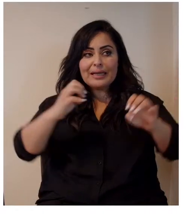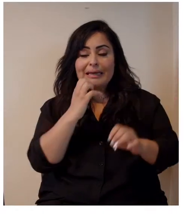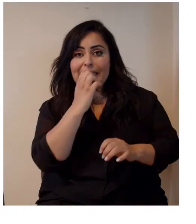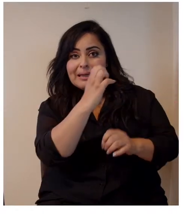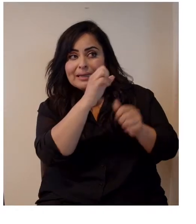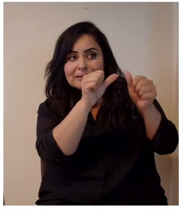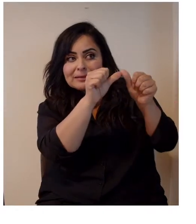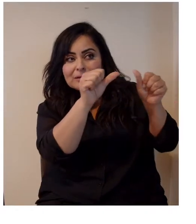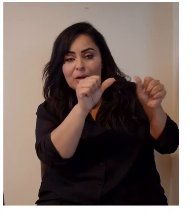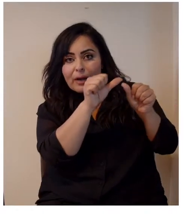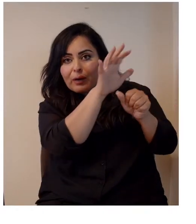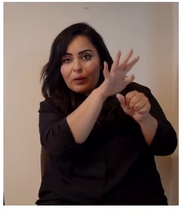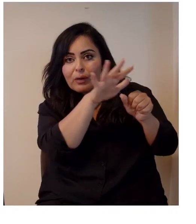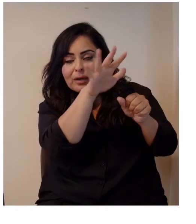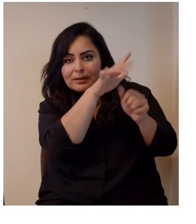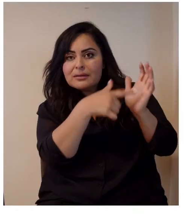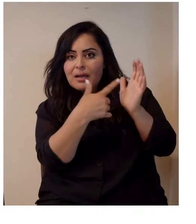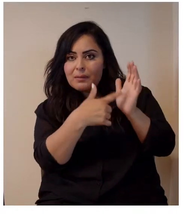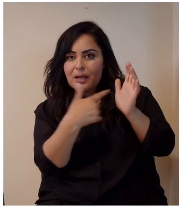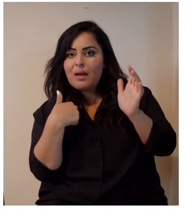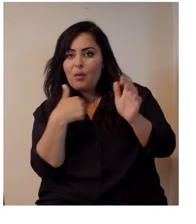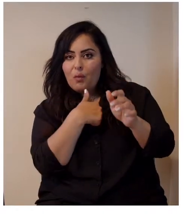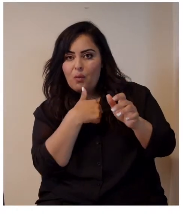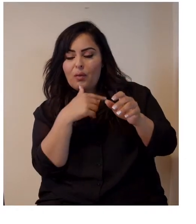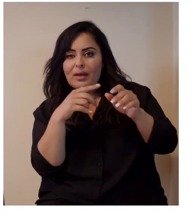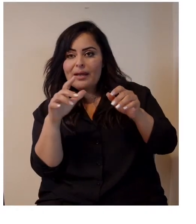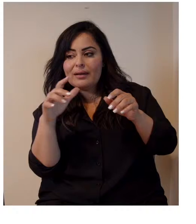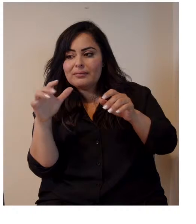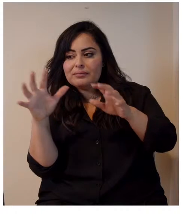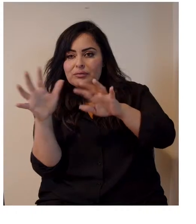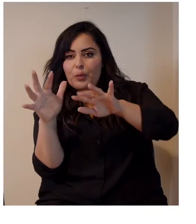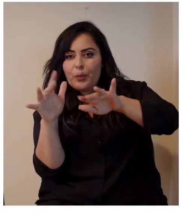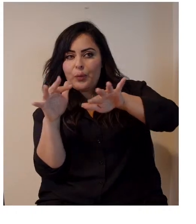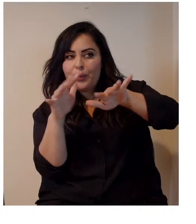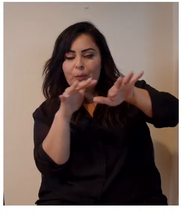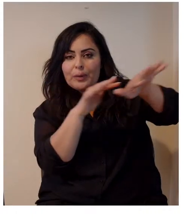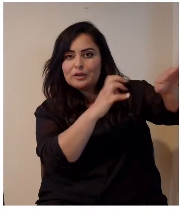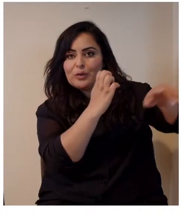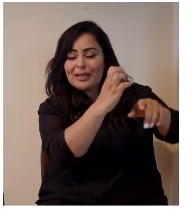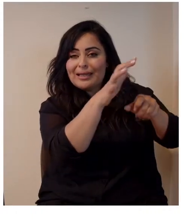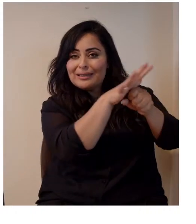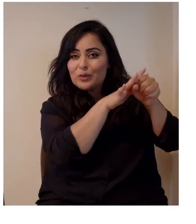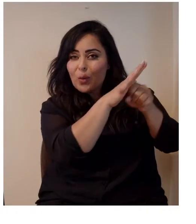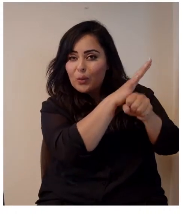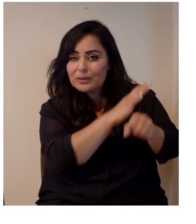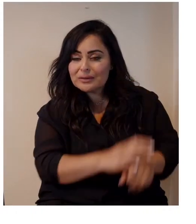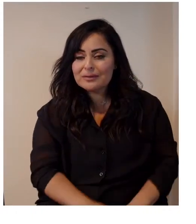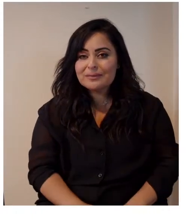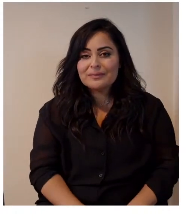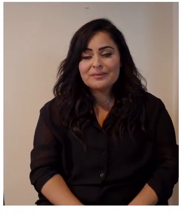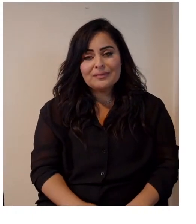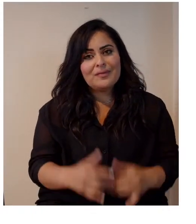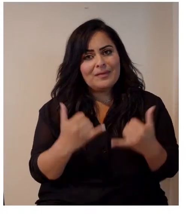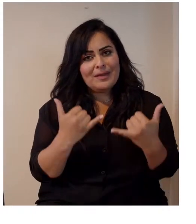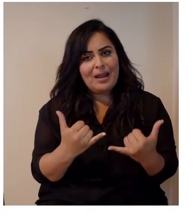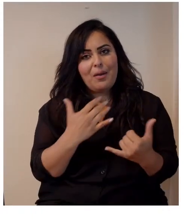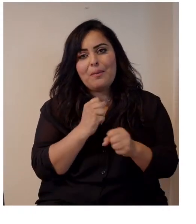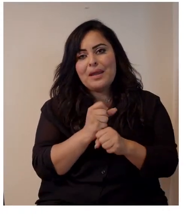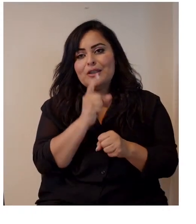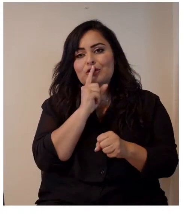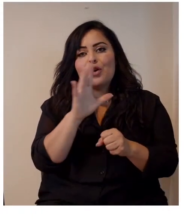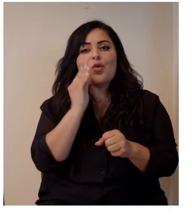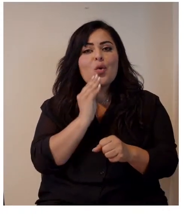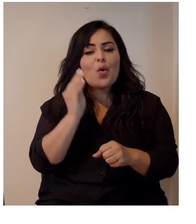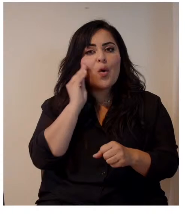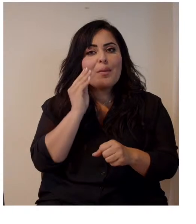can appreciate a few events that we have sent their way as well. So that's a great opportunity for you to tie in, smoke ready your house and prepare